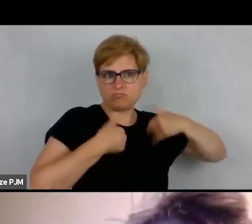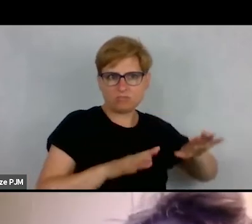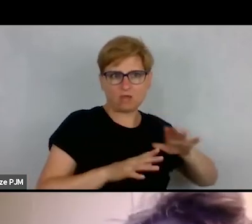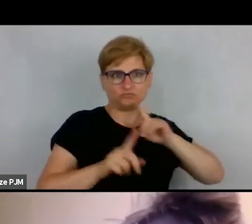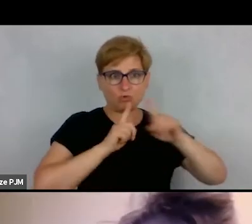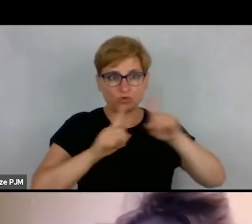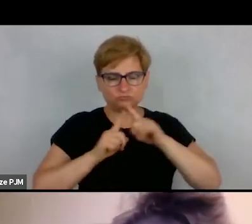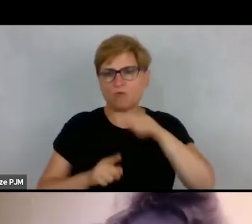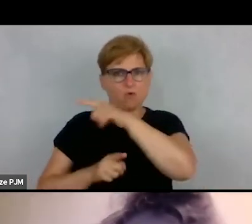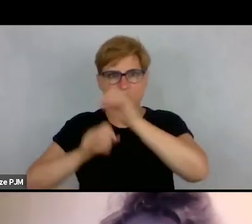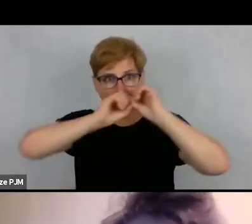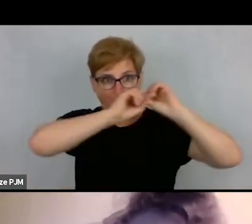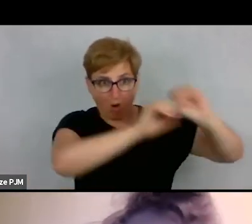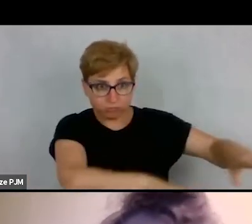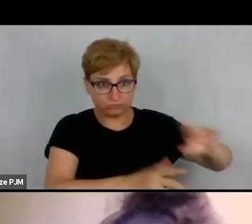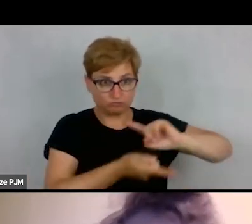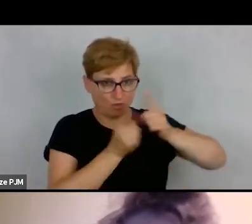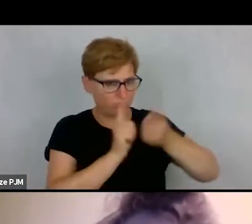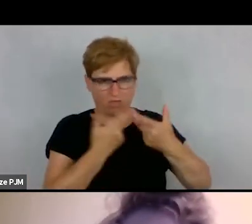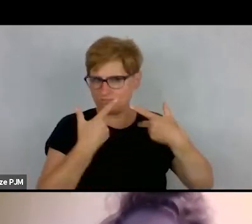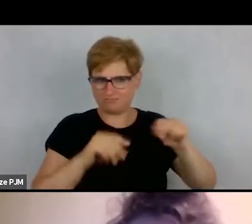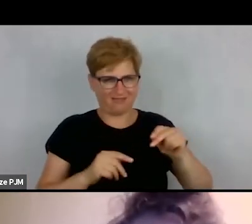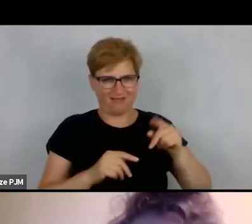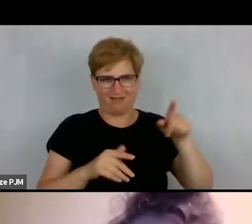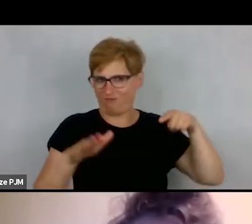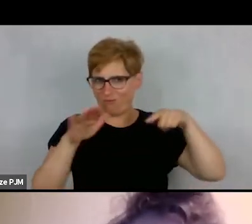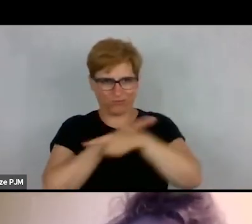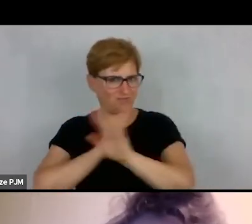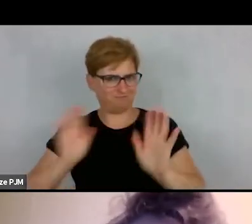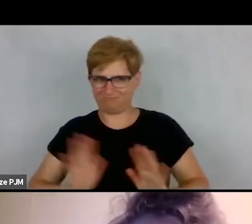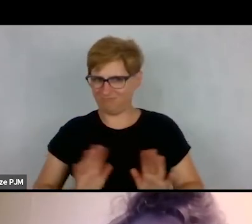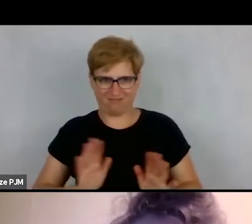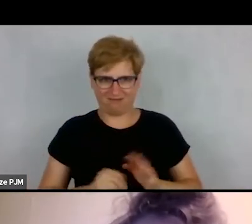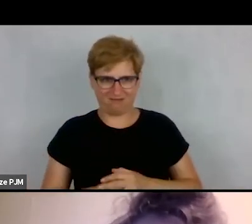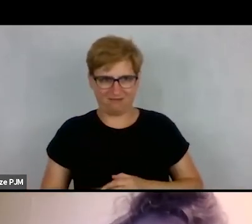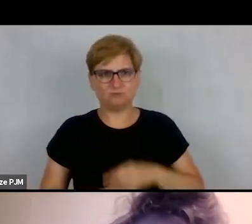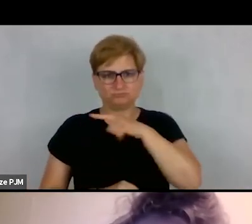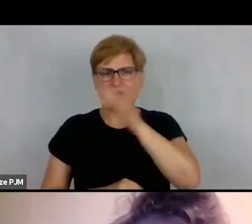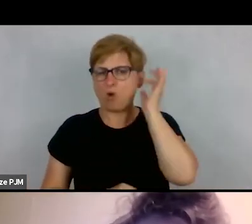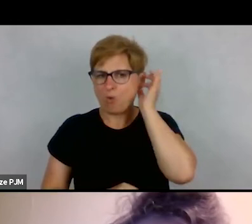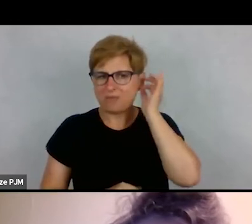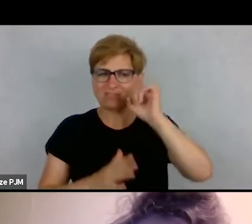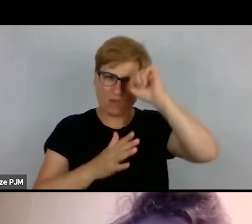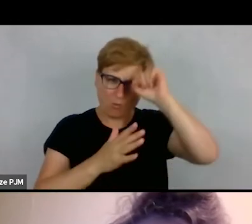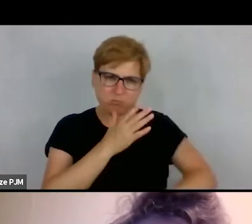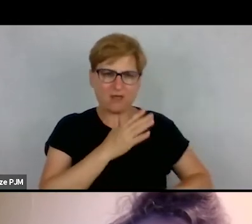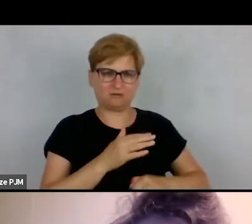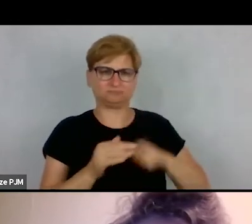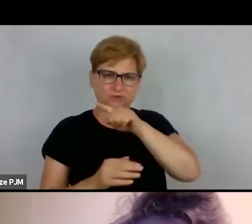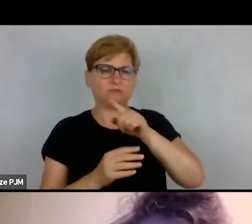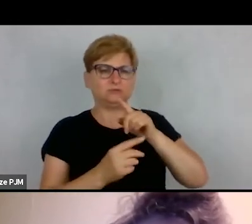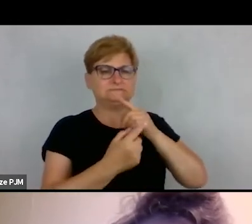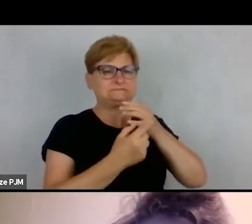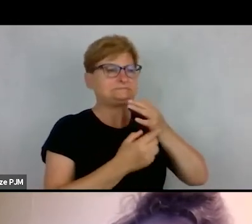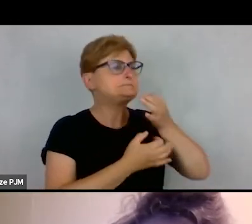of hostile men. But my point is, I think it's about the facilitation skills